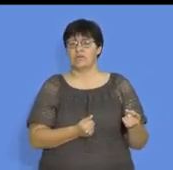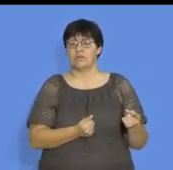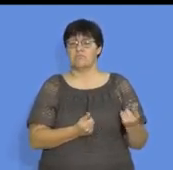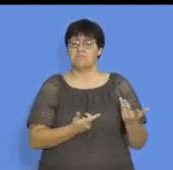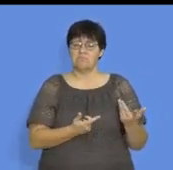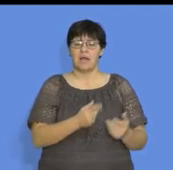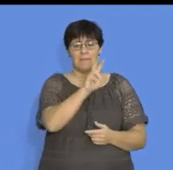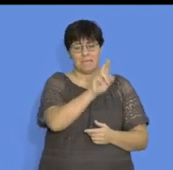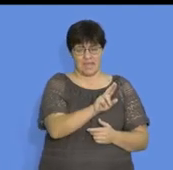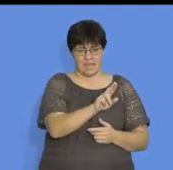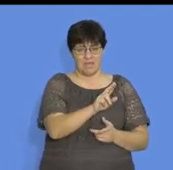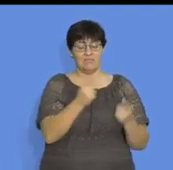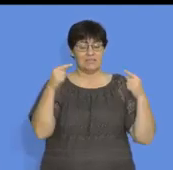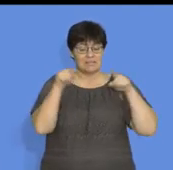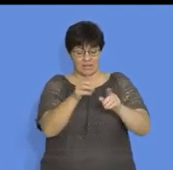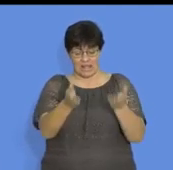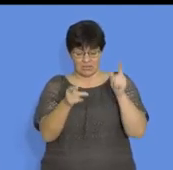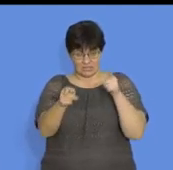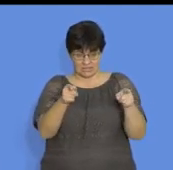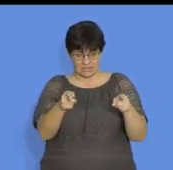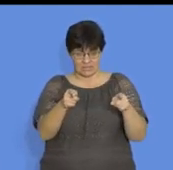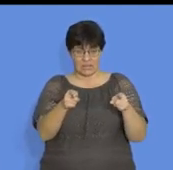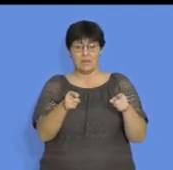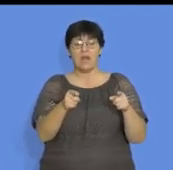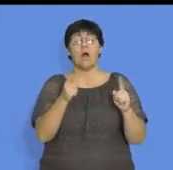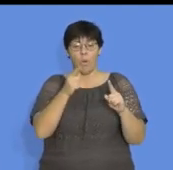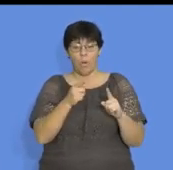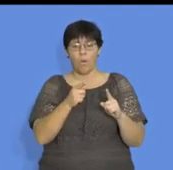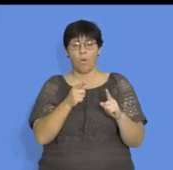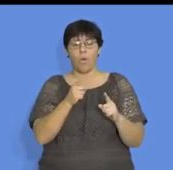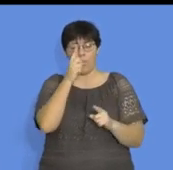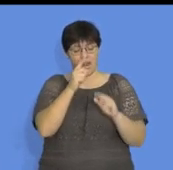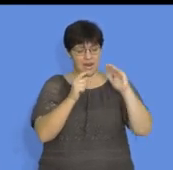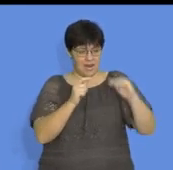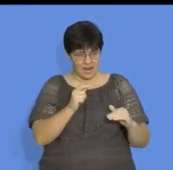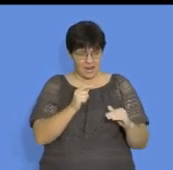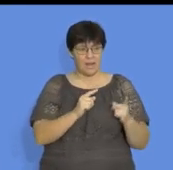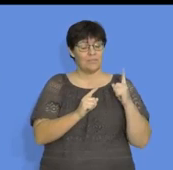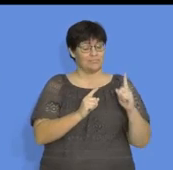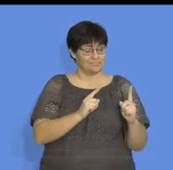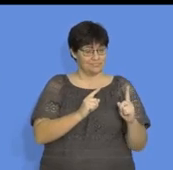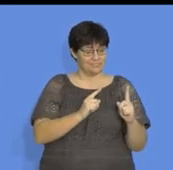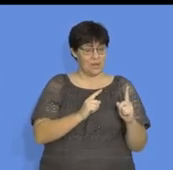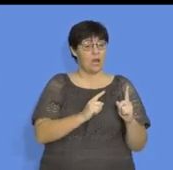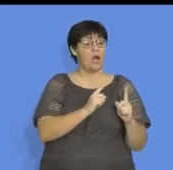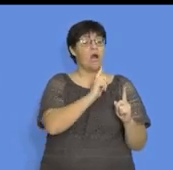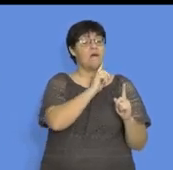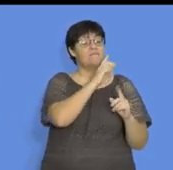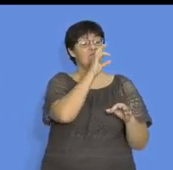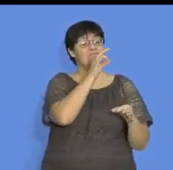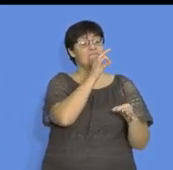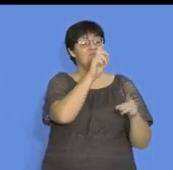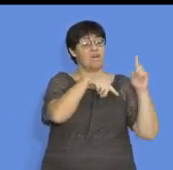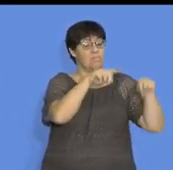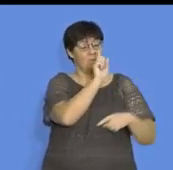pair of simultaneous equations that reduces one equation to one that has only